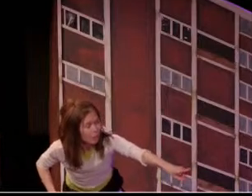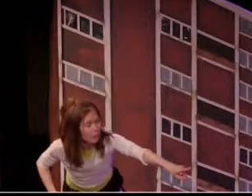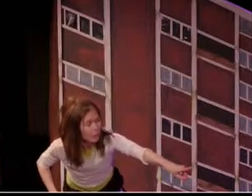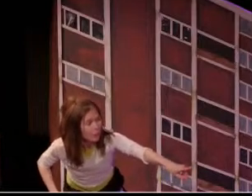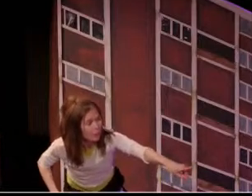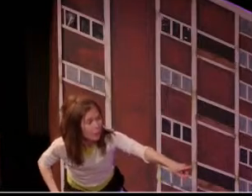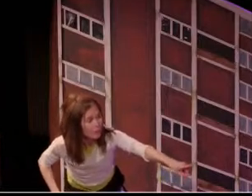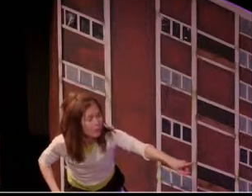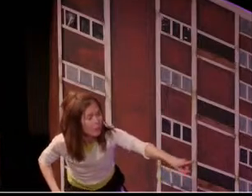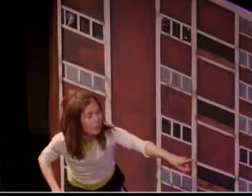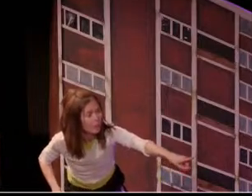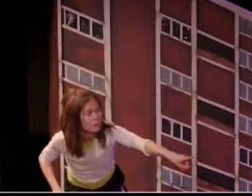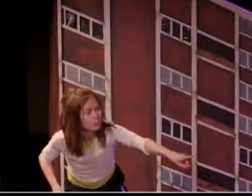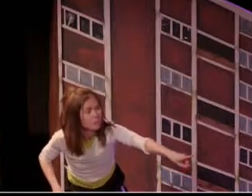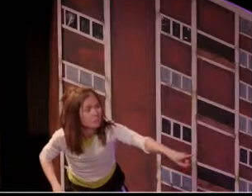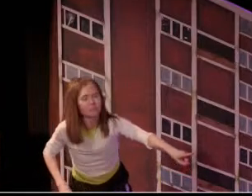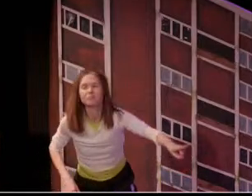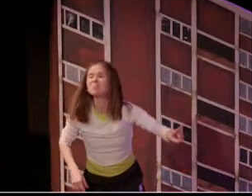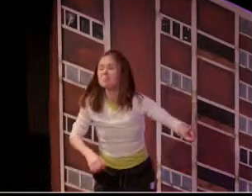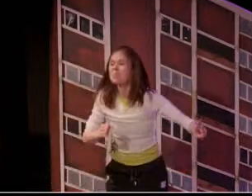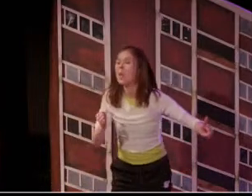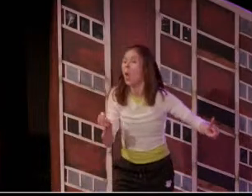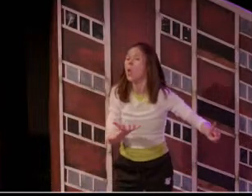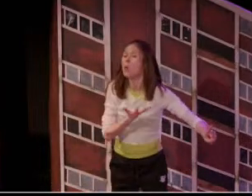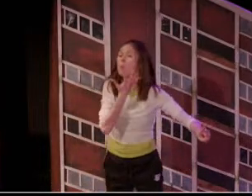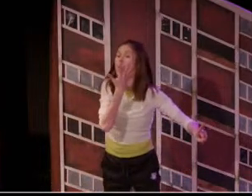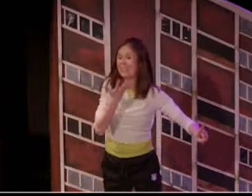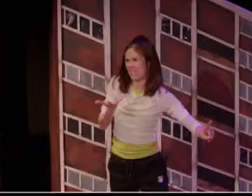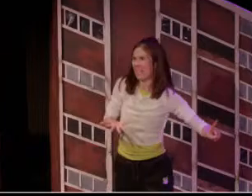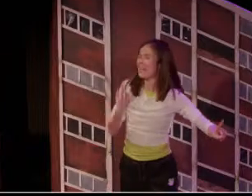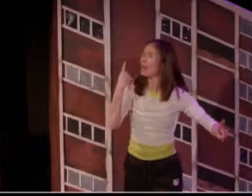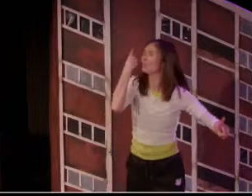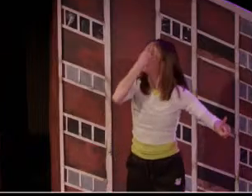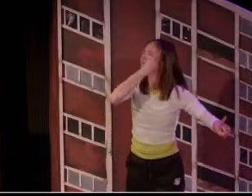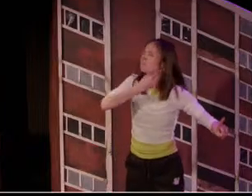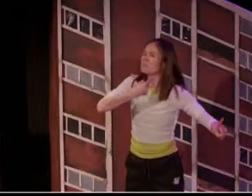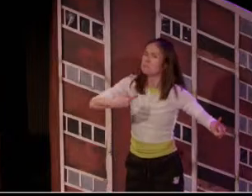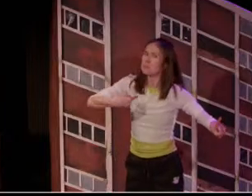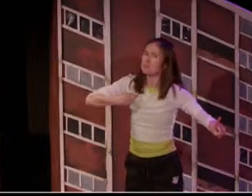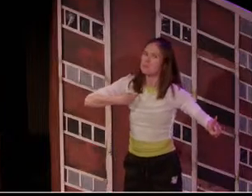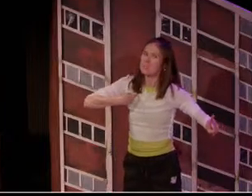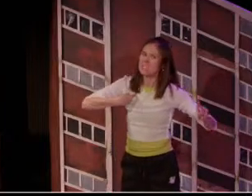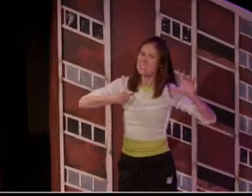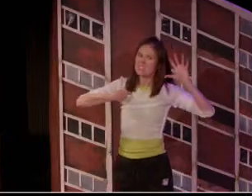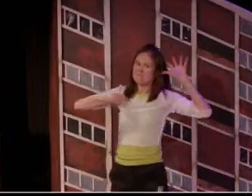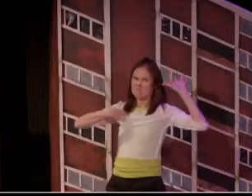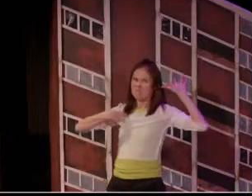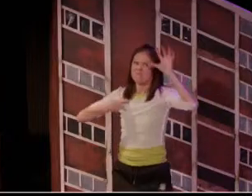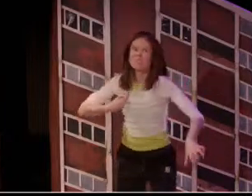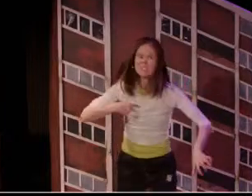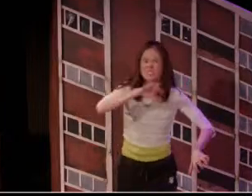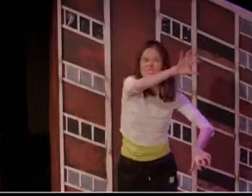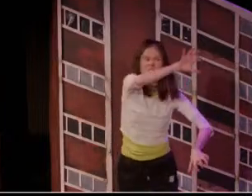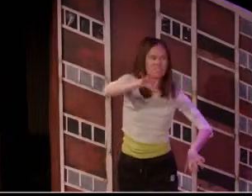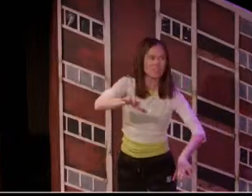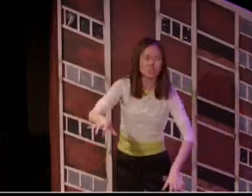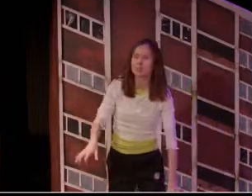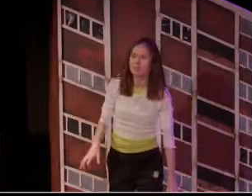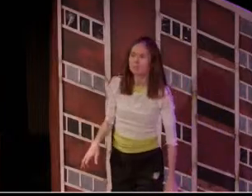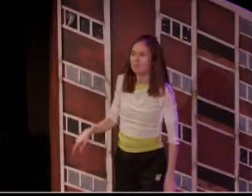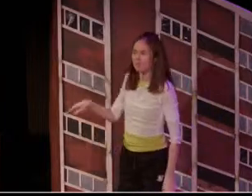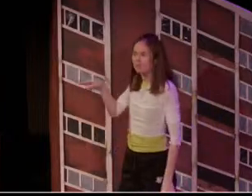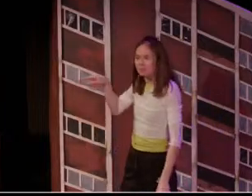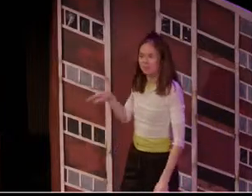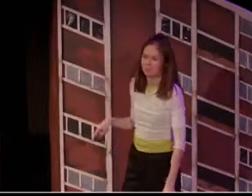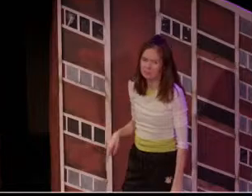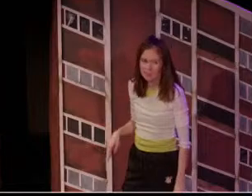I will have your beauty scratched by briars and made more homely than your station. And you,